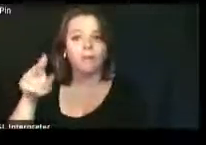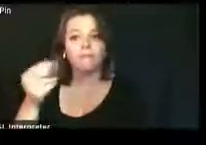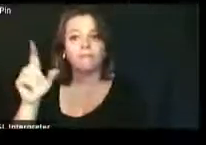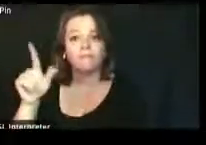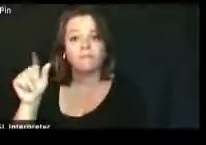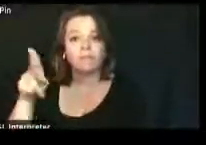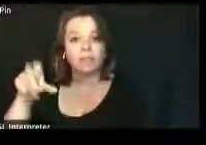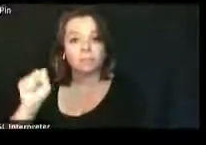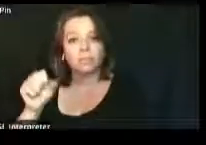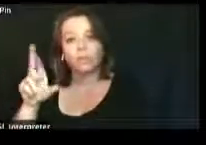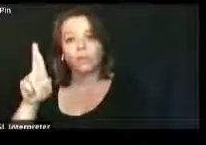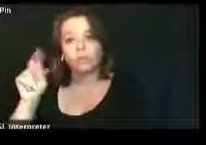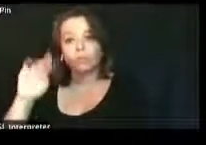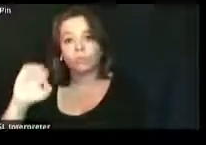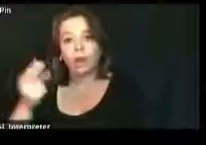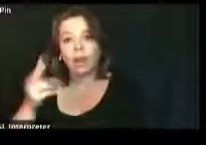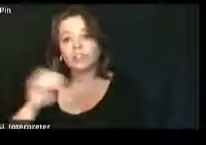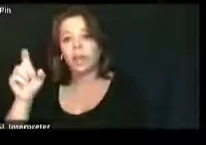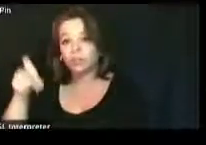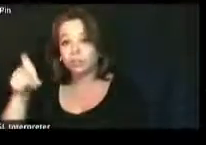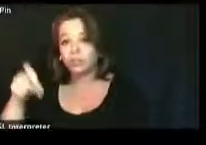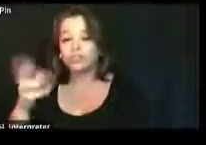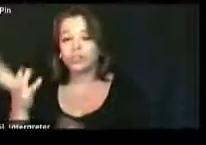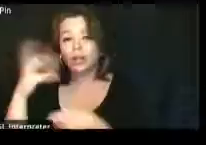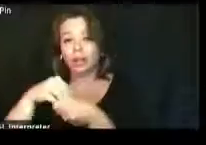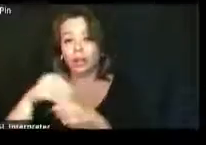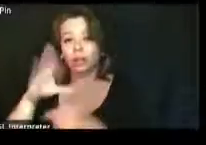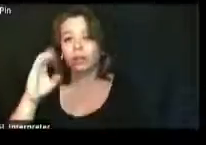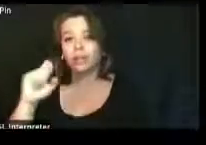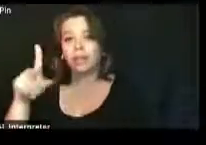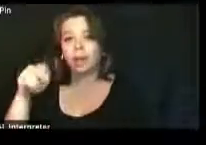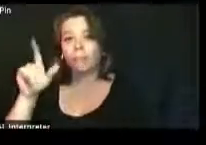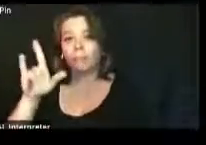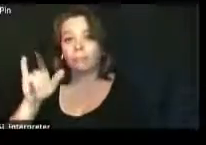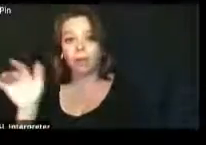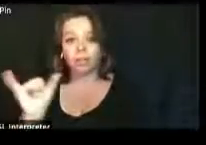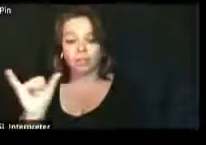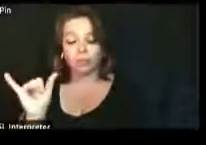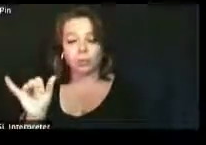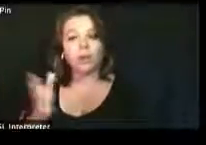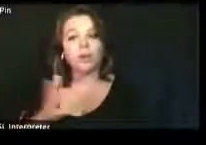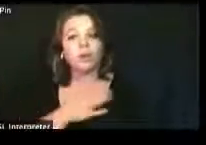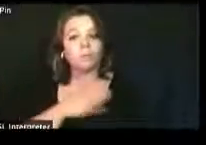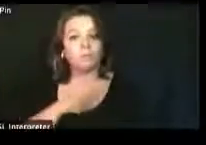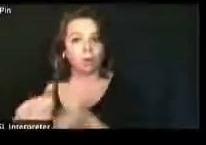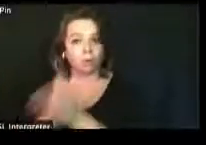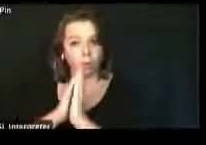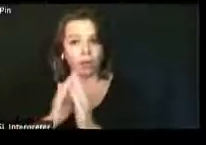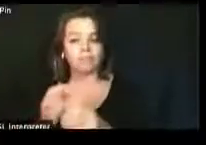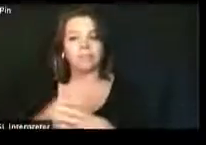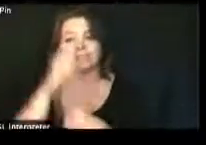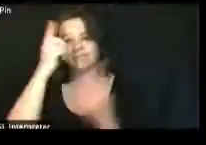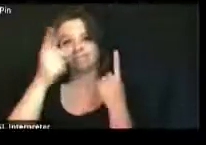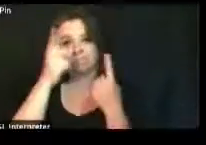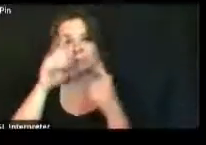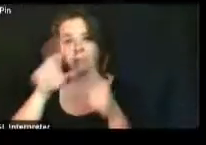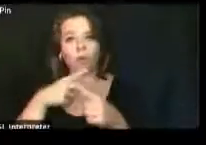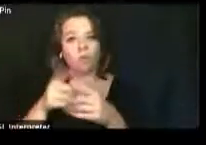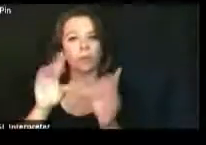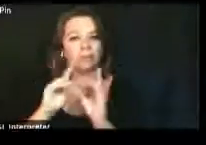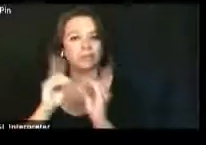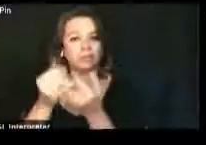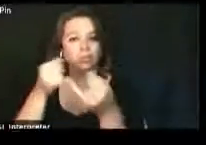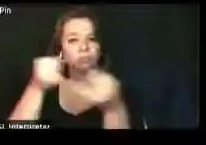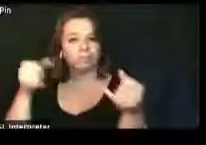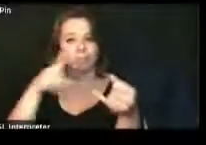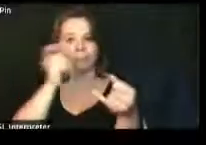So my request is that you please do consider this as a redistricting time is here, because we are sort